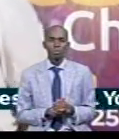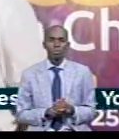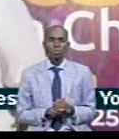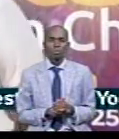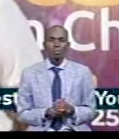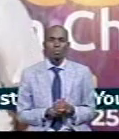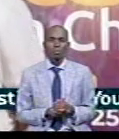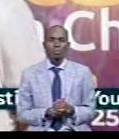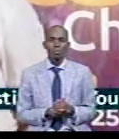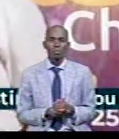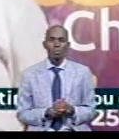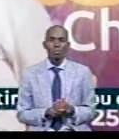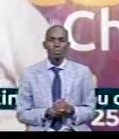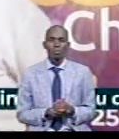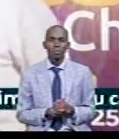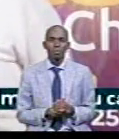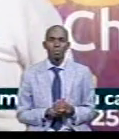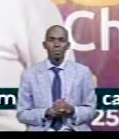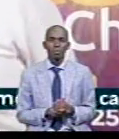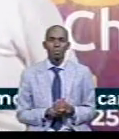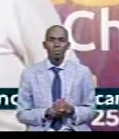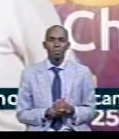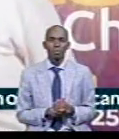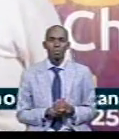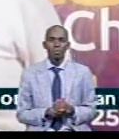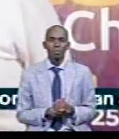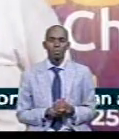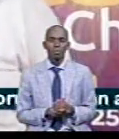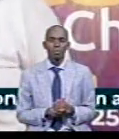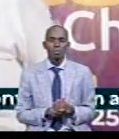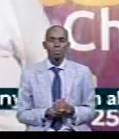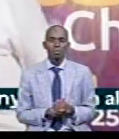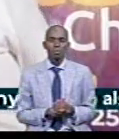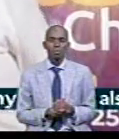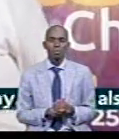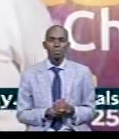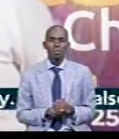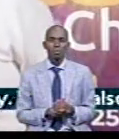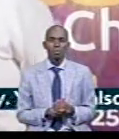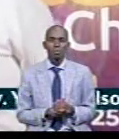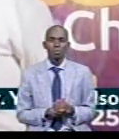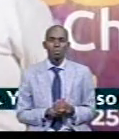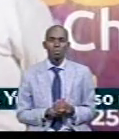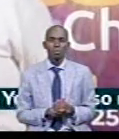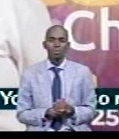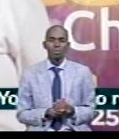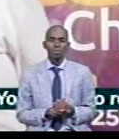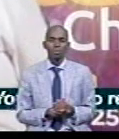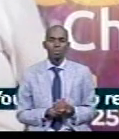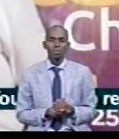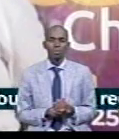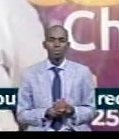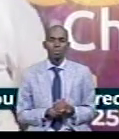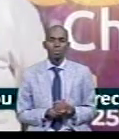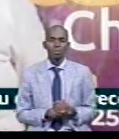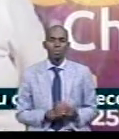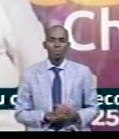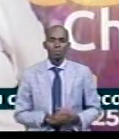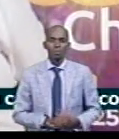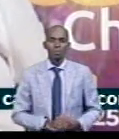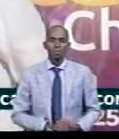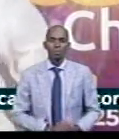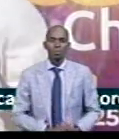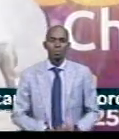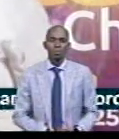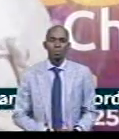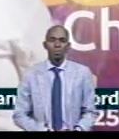saying, Fahusha will be, may I be? Until you tell my pastor, come by here, you know. Ah, can't say that to a